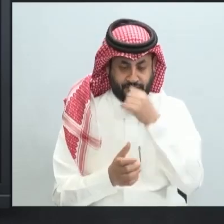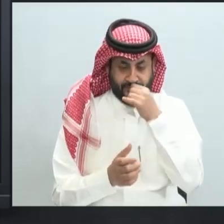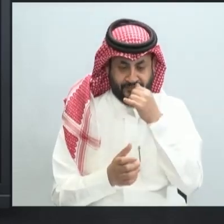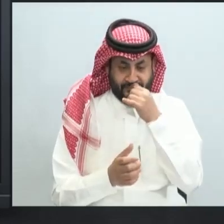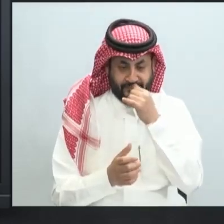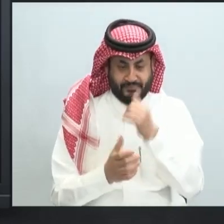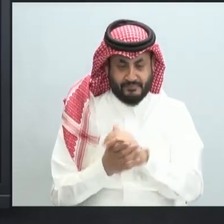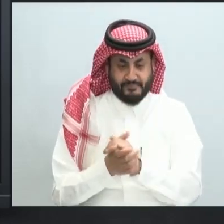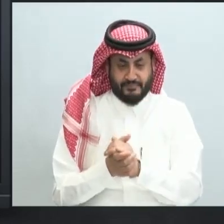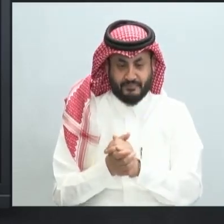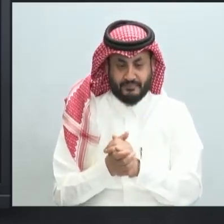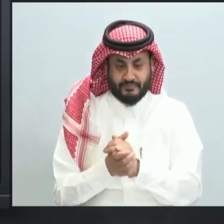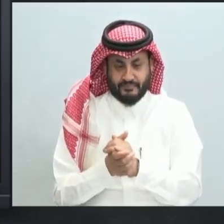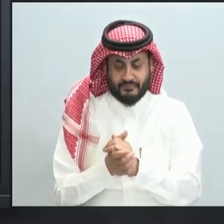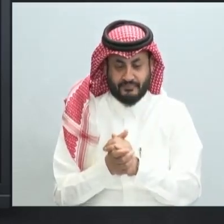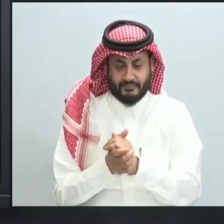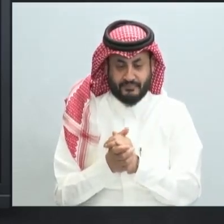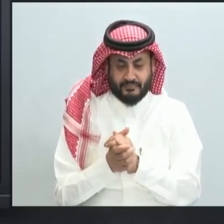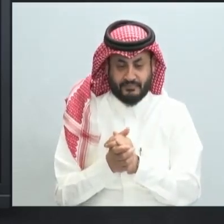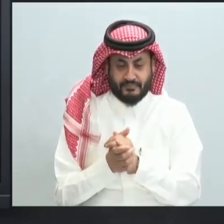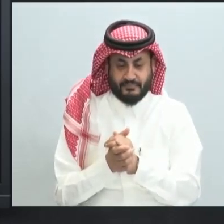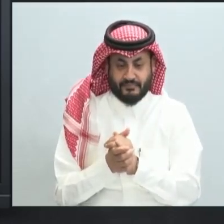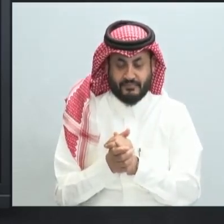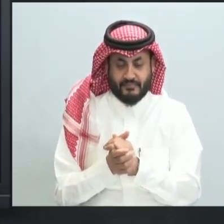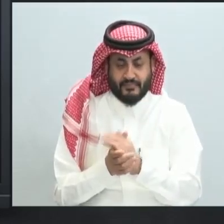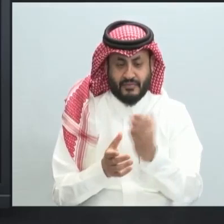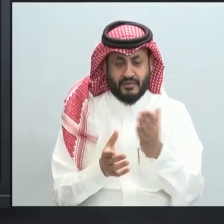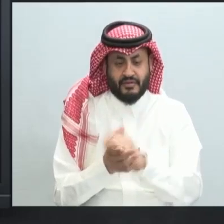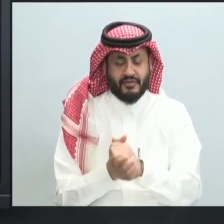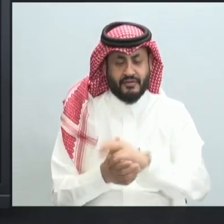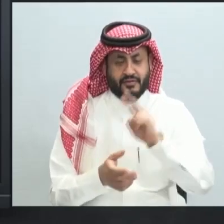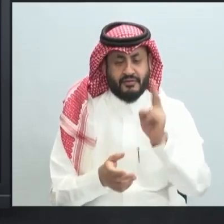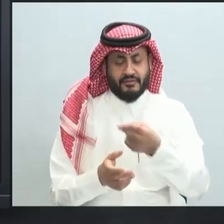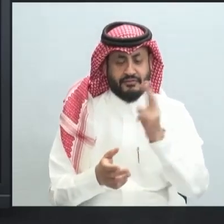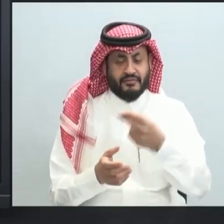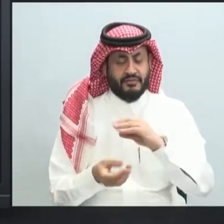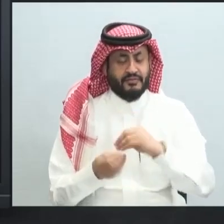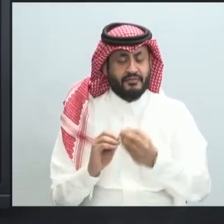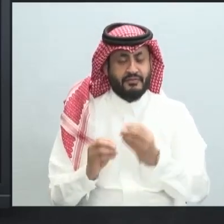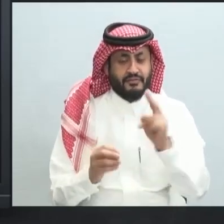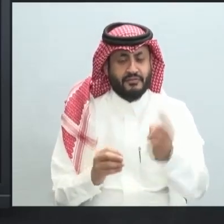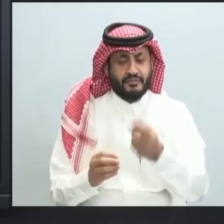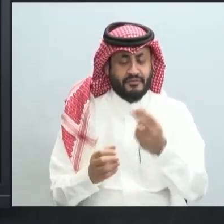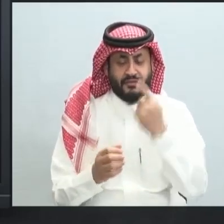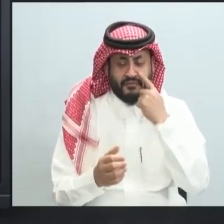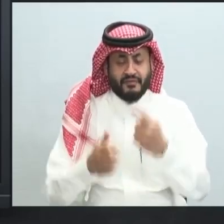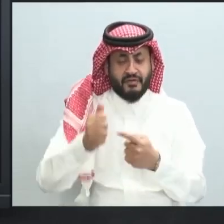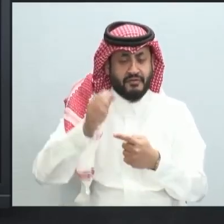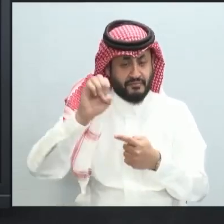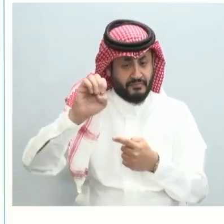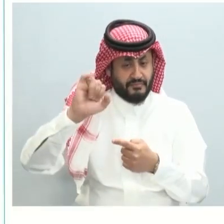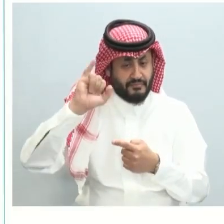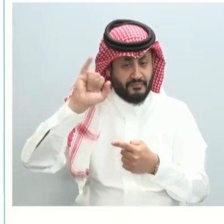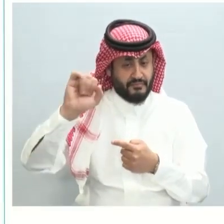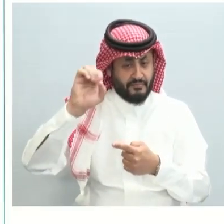reading this story, then we can go on and try to color all the vowels that we can see here.